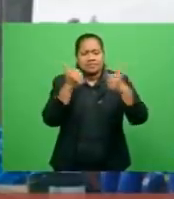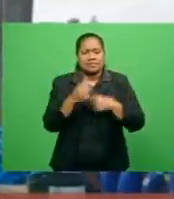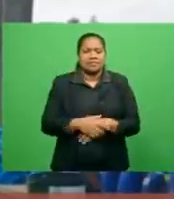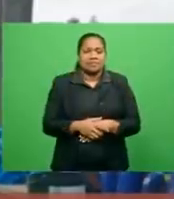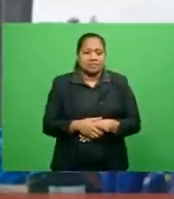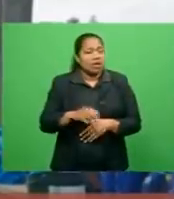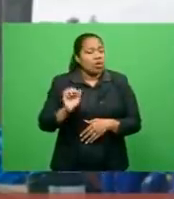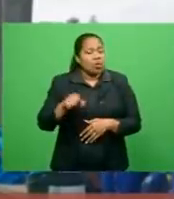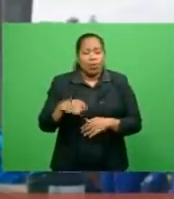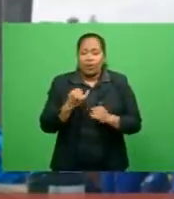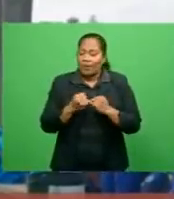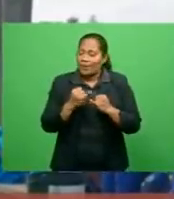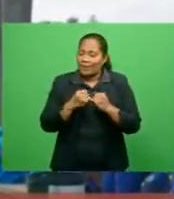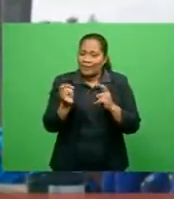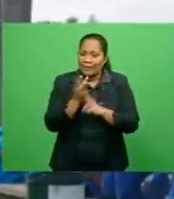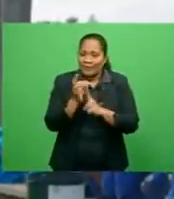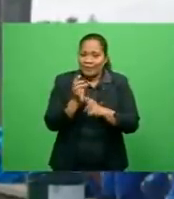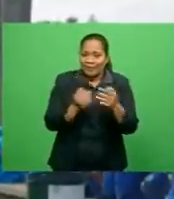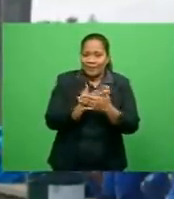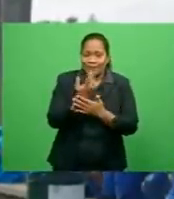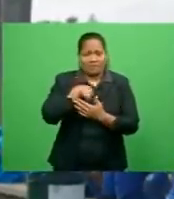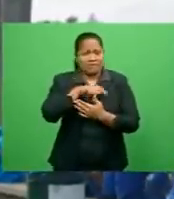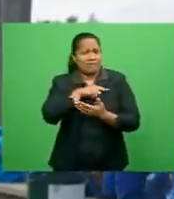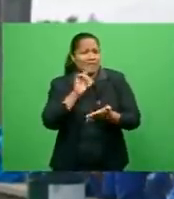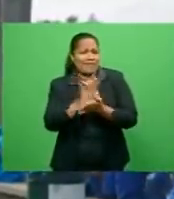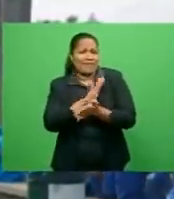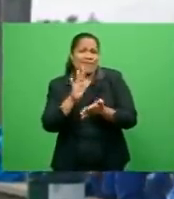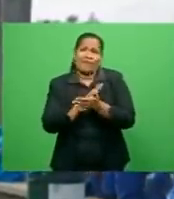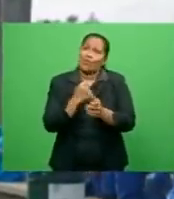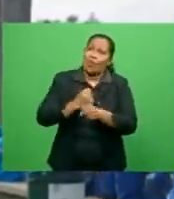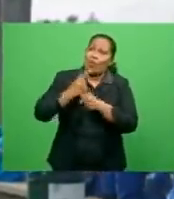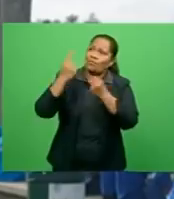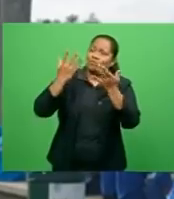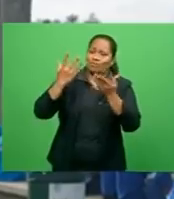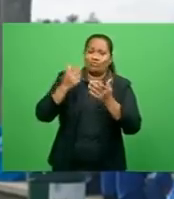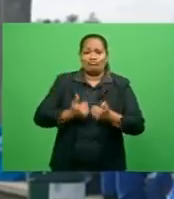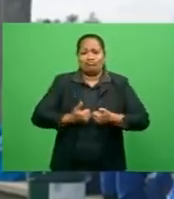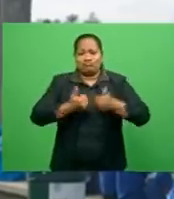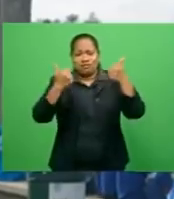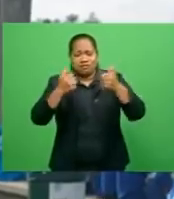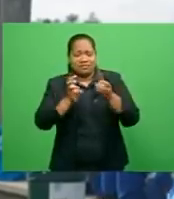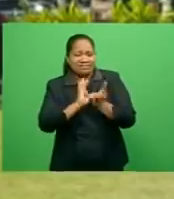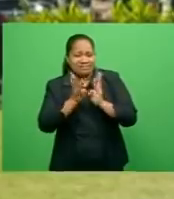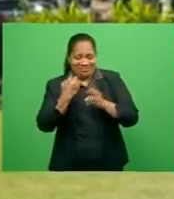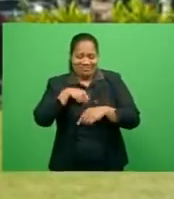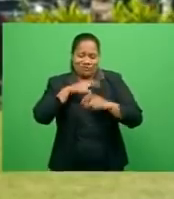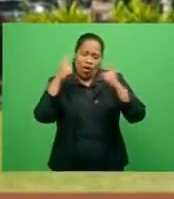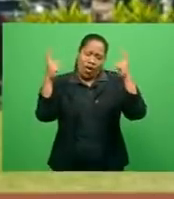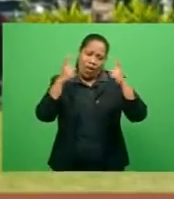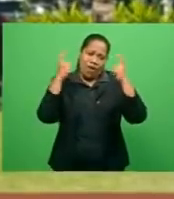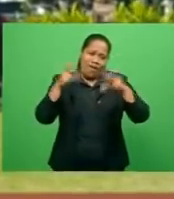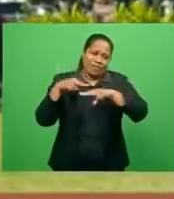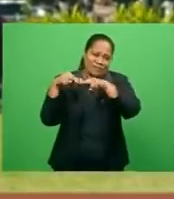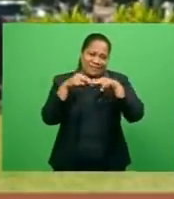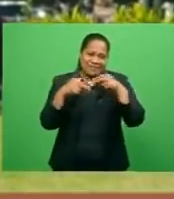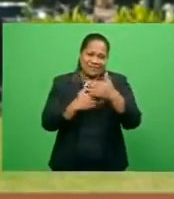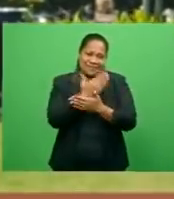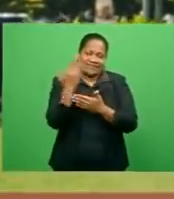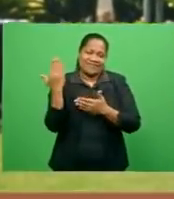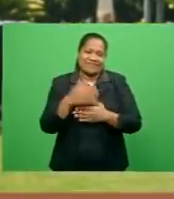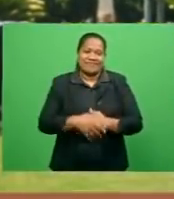It's a very important day, and we are grateful that God has provided good weather for us to celebrate Fiji Day. Today,